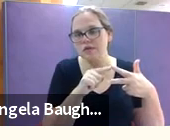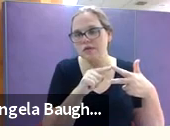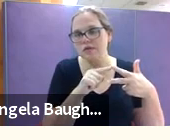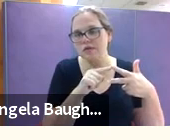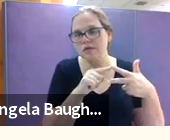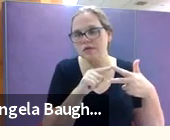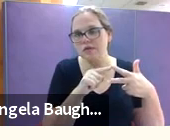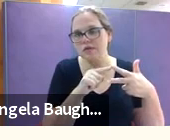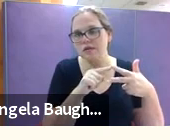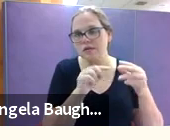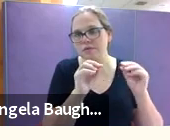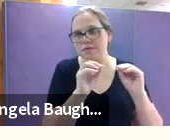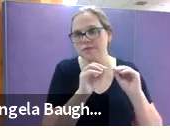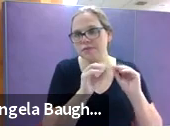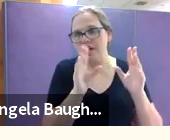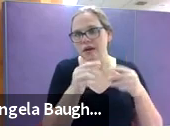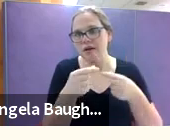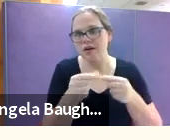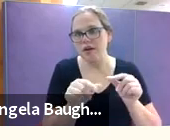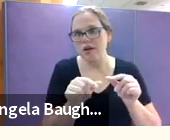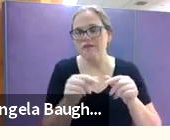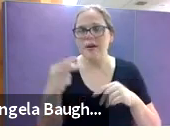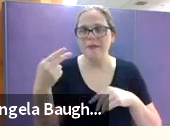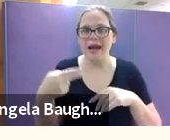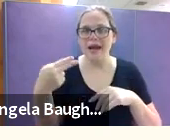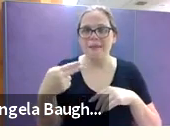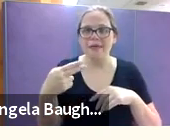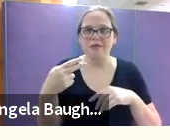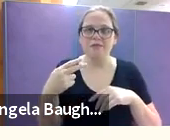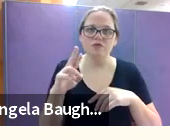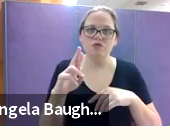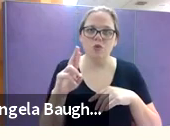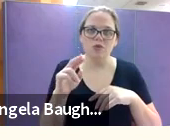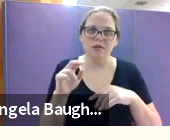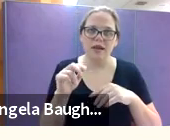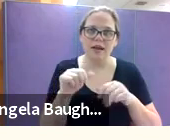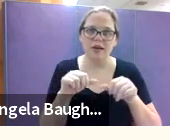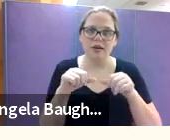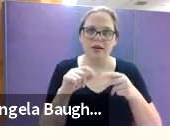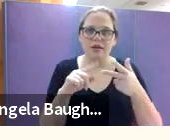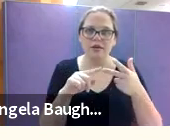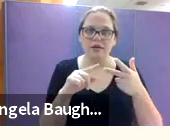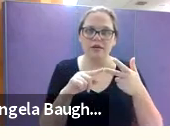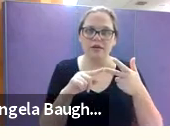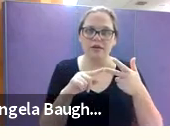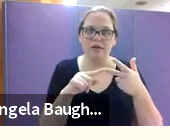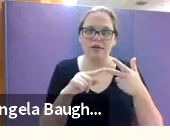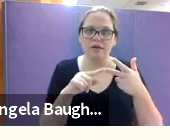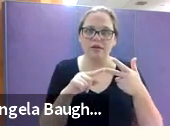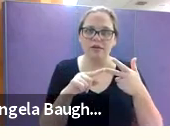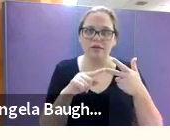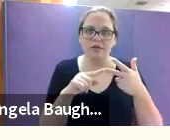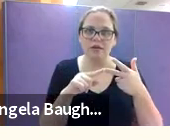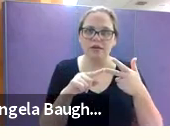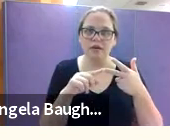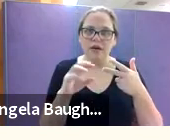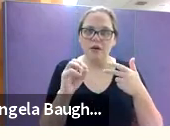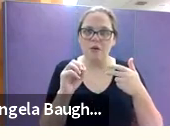Brighton Gardens from Hampton Roads area. And Opus Network from the Richmond